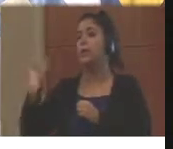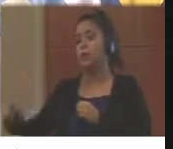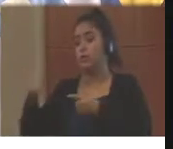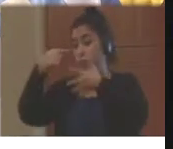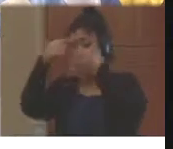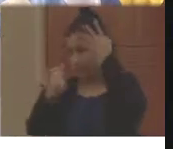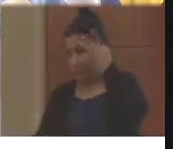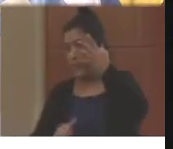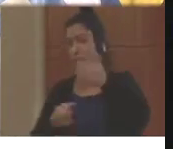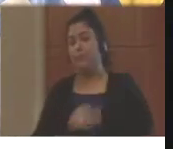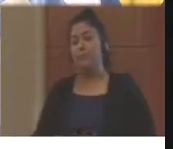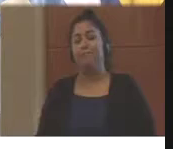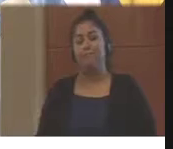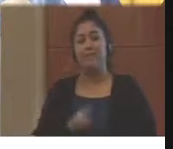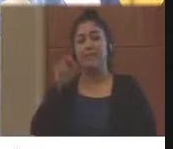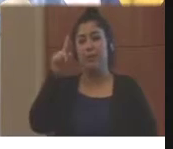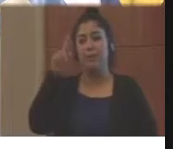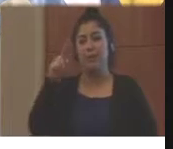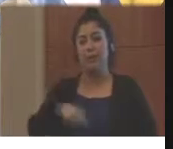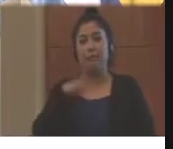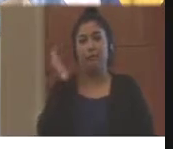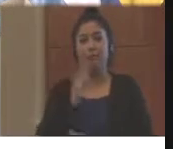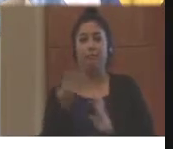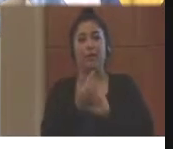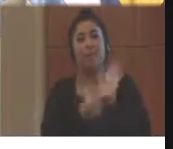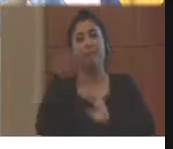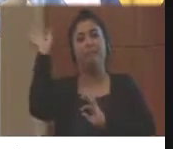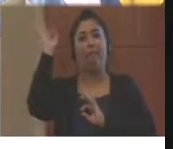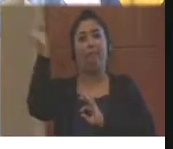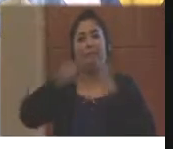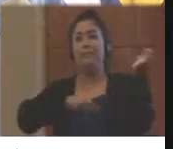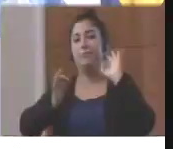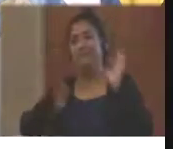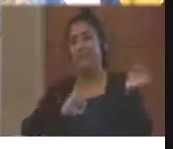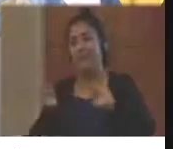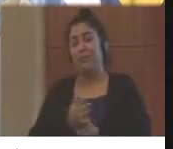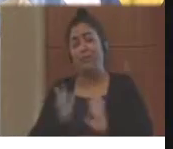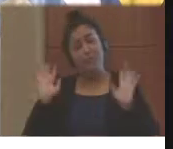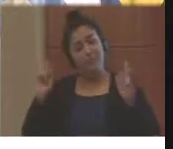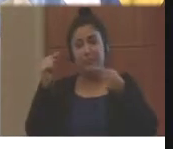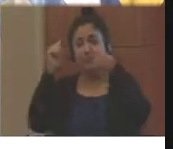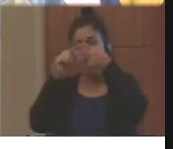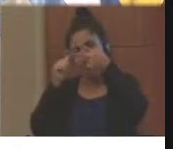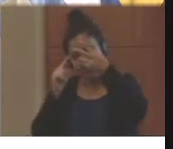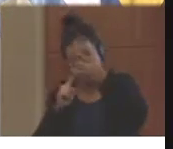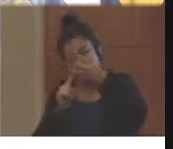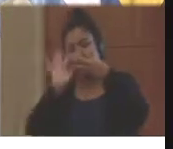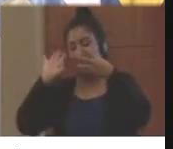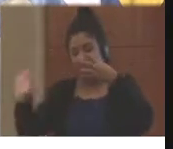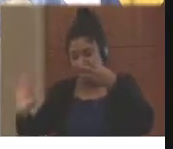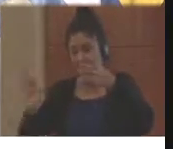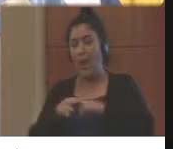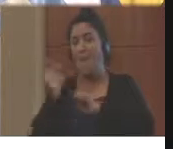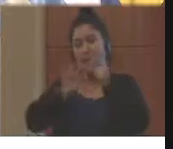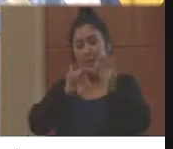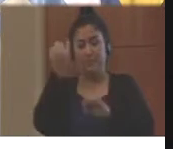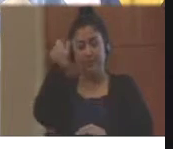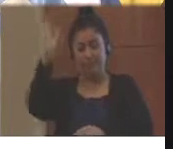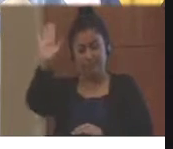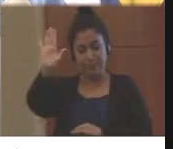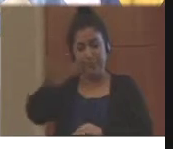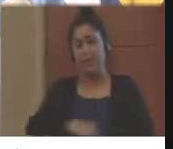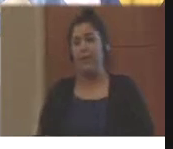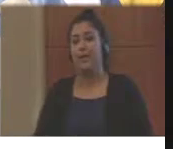I look like a pastor quoting the Bible paragraphs, but versicles, but I'm saying this just because